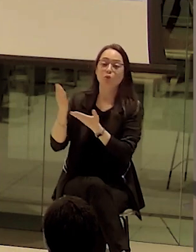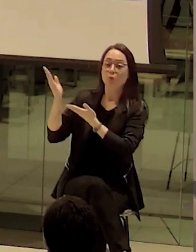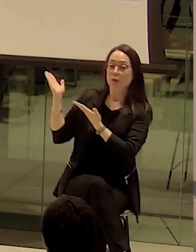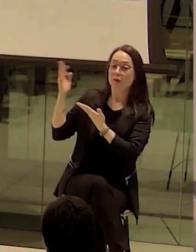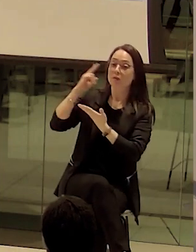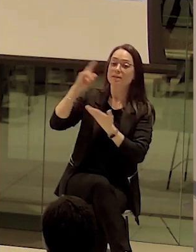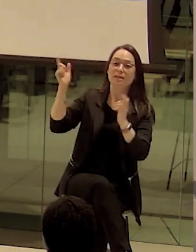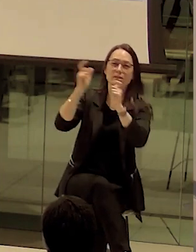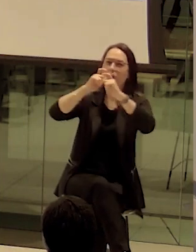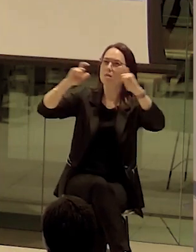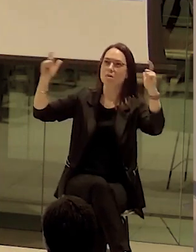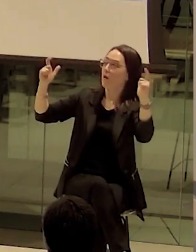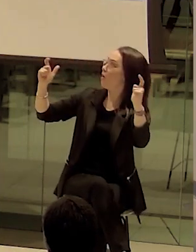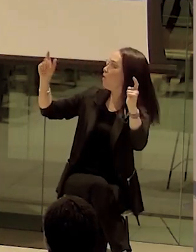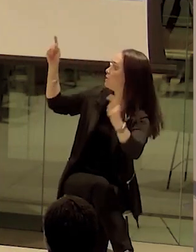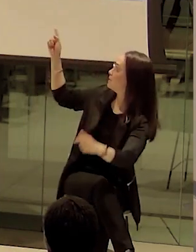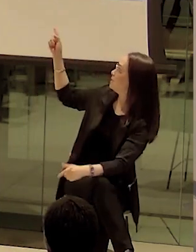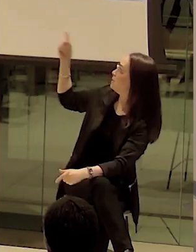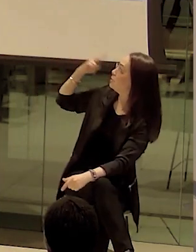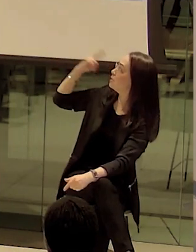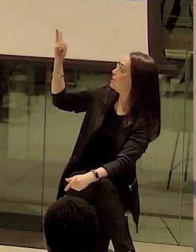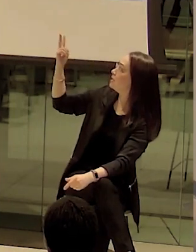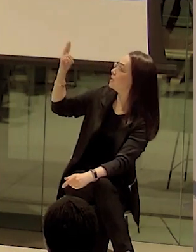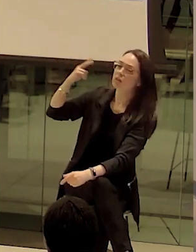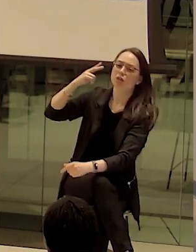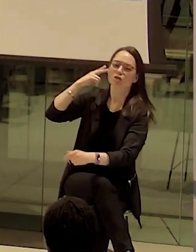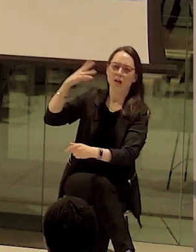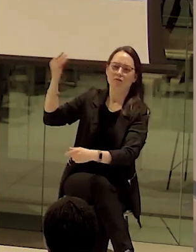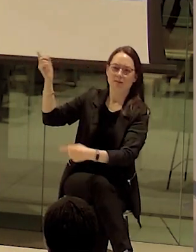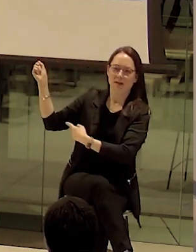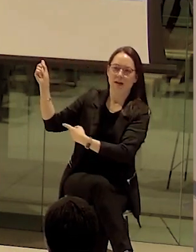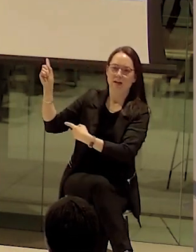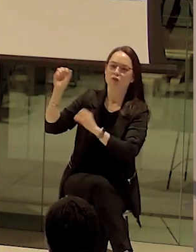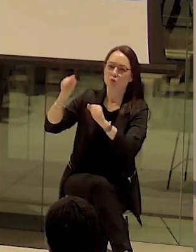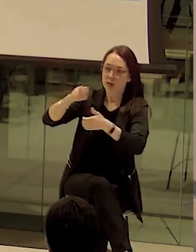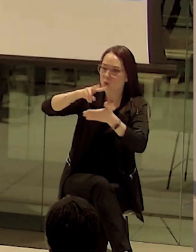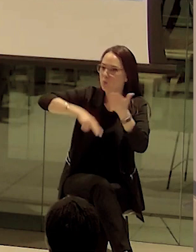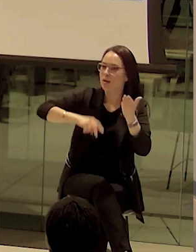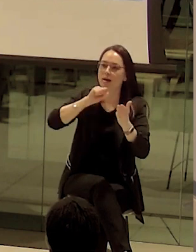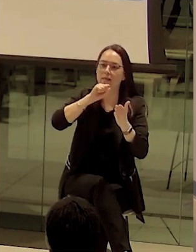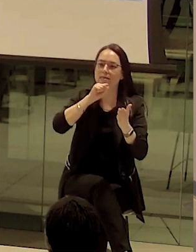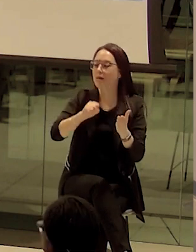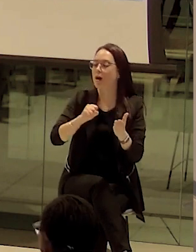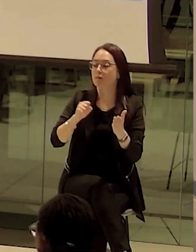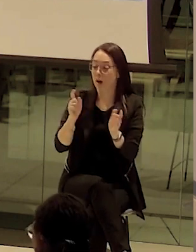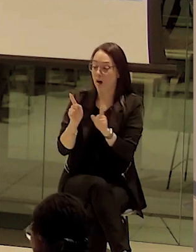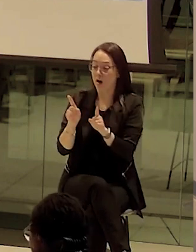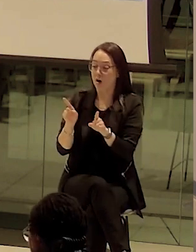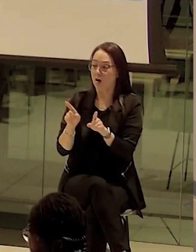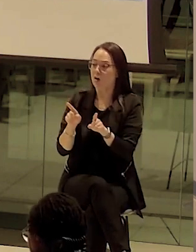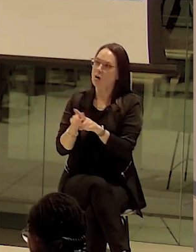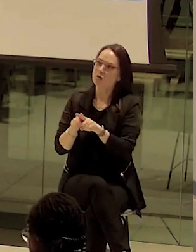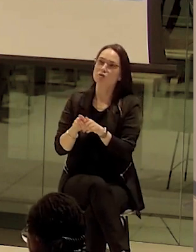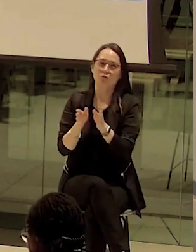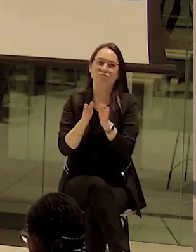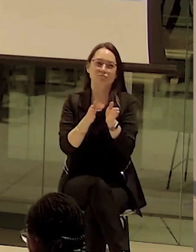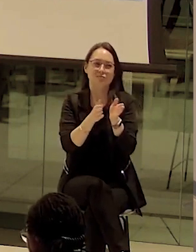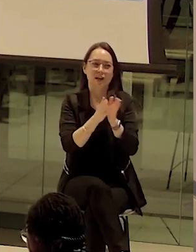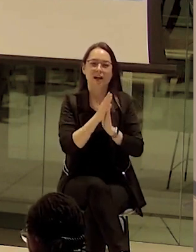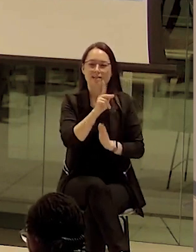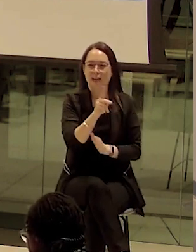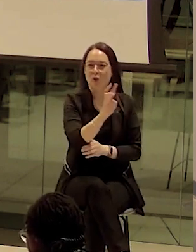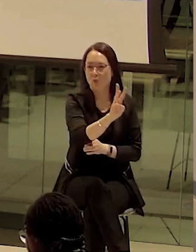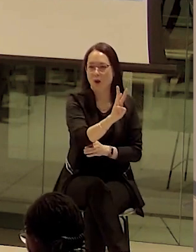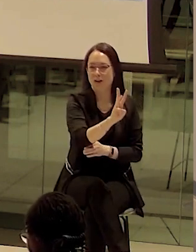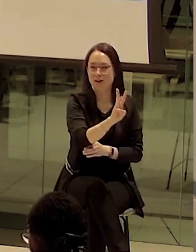this large piece right here, which you also saw outside and that you can read. And I'd love to get anyone's, I also talked to or asked Carol Walker about this, and she didn't give me